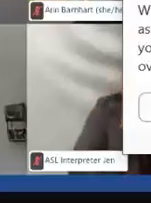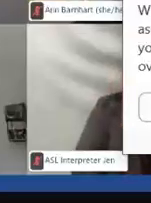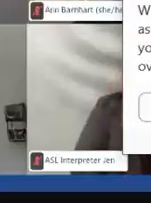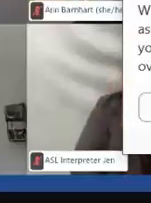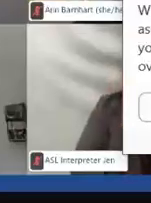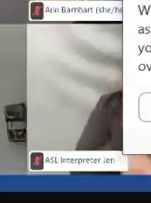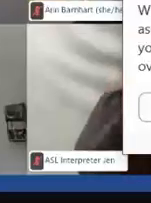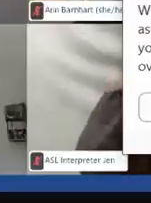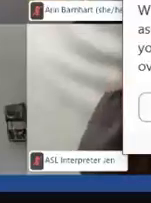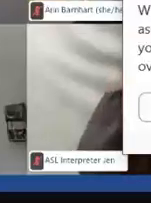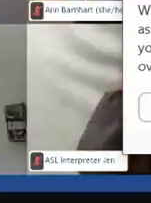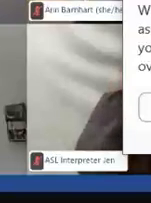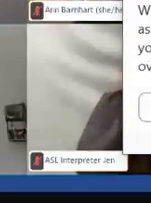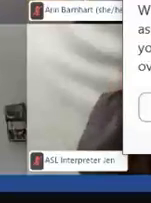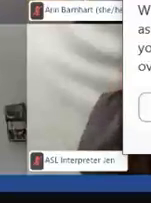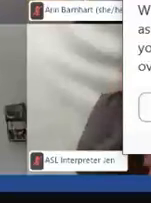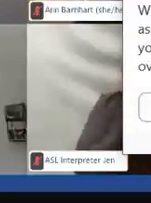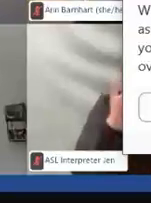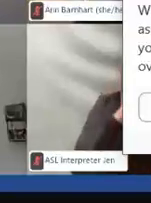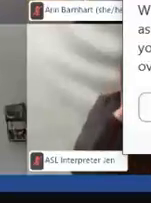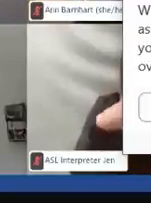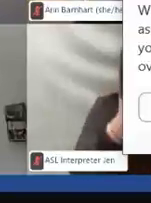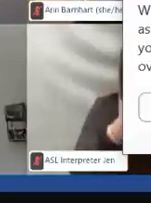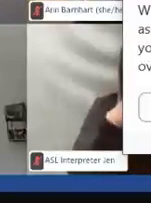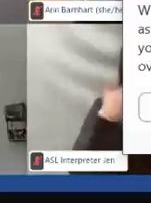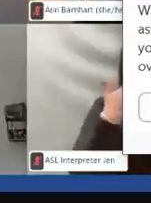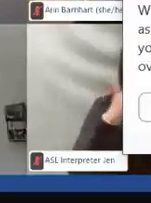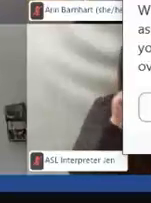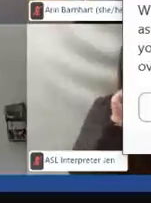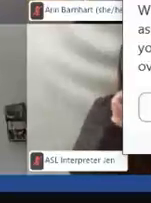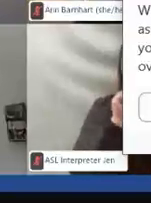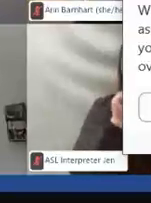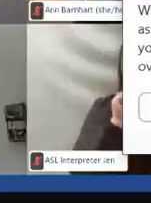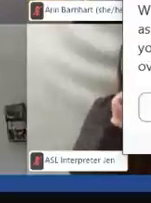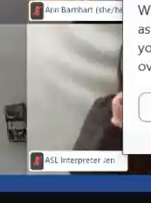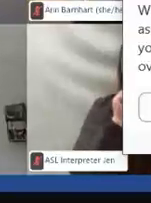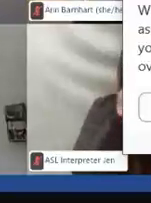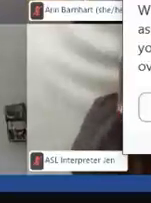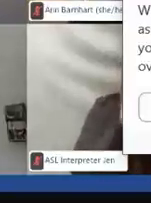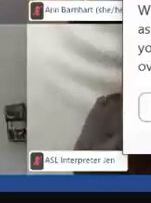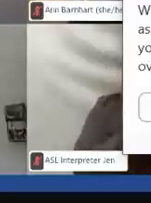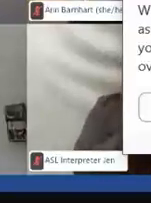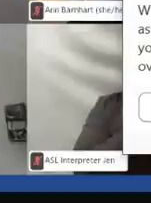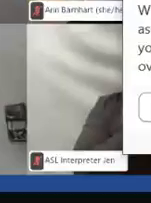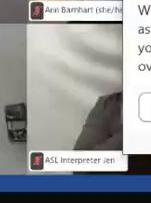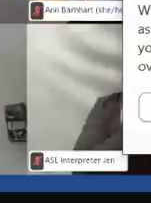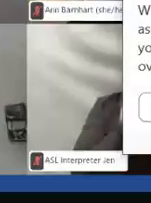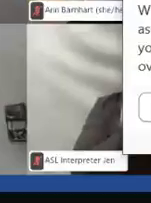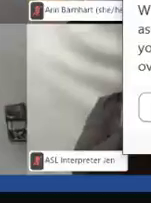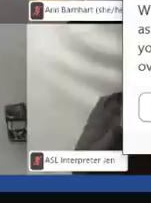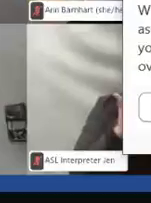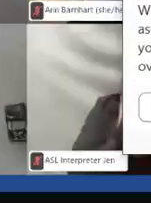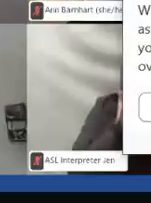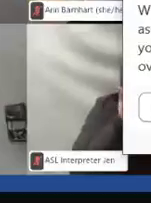This is Casey. That was one of the things that when we were trying to identify a method of how do we present